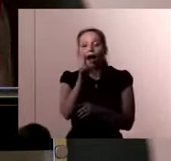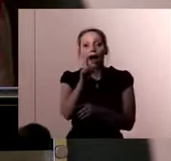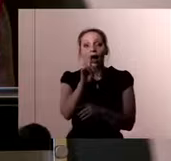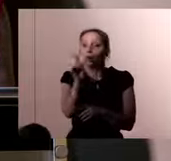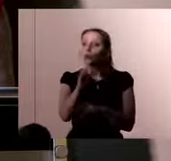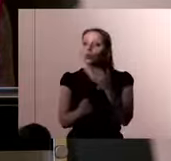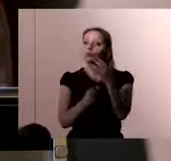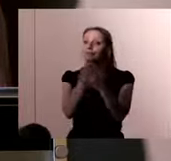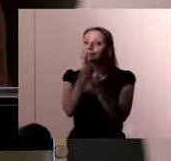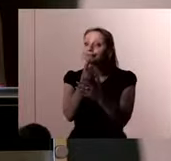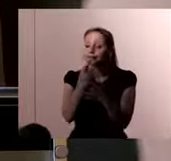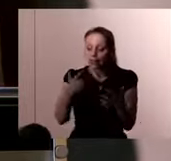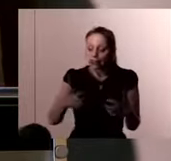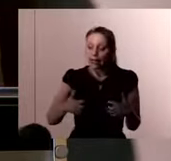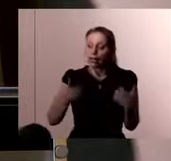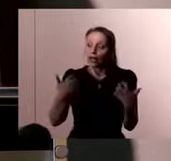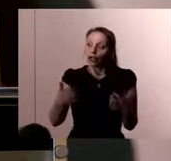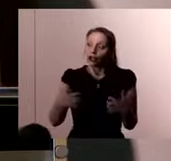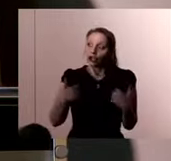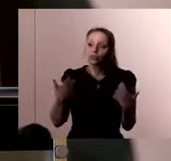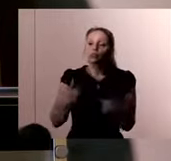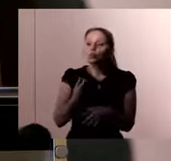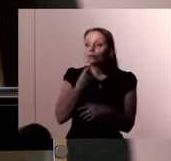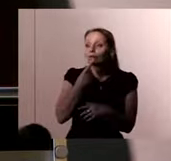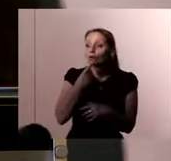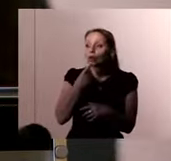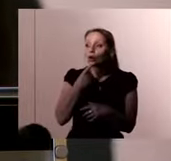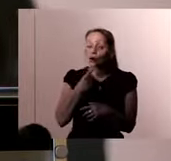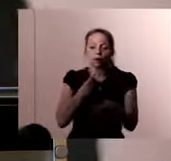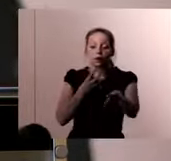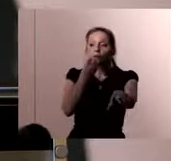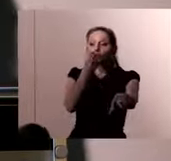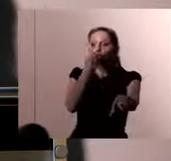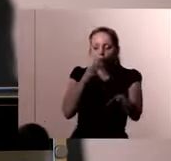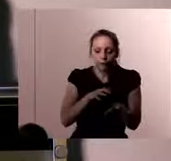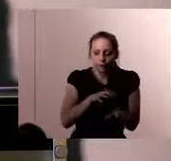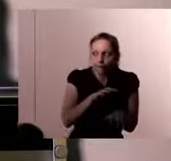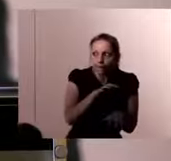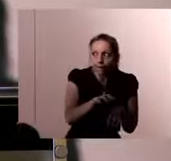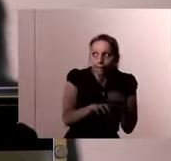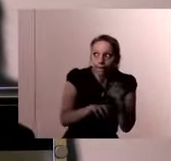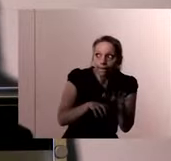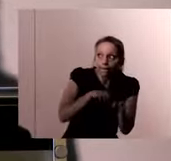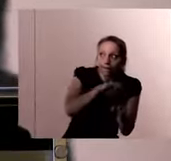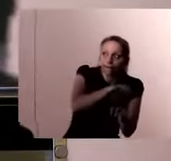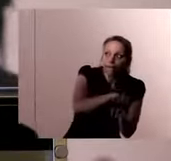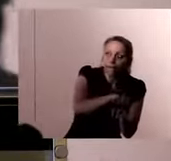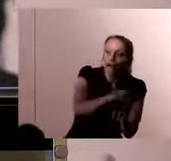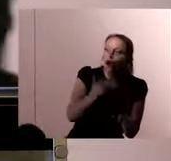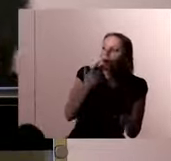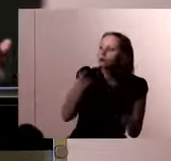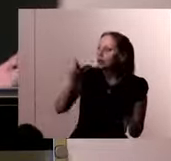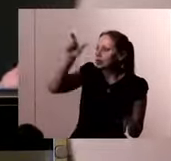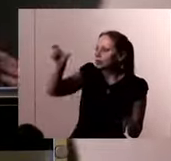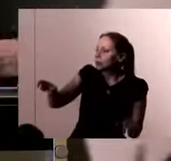chimpanzees greatly prefer to approach their food unseen. And if a human was watching, but there was nothing to hide behind, the